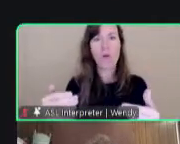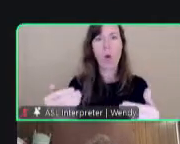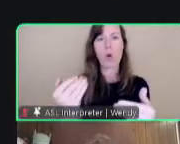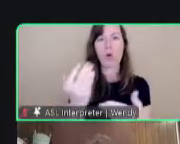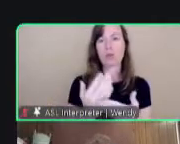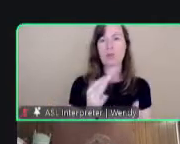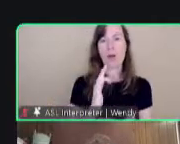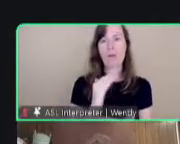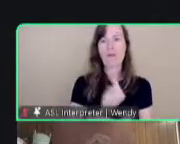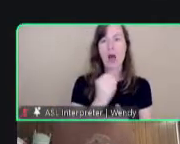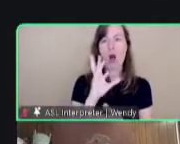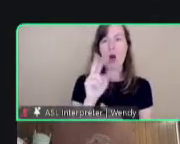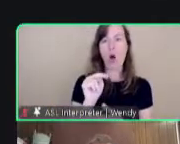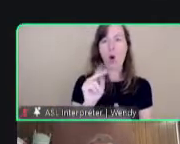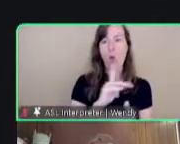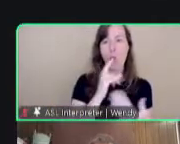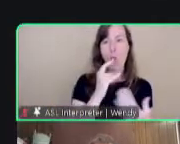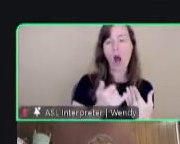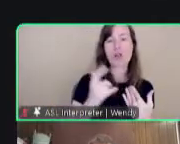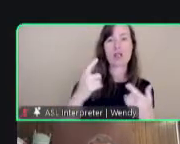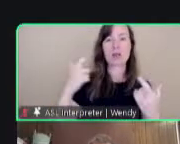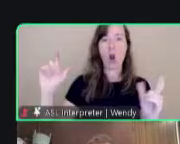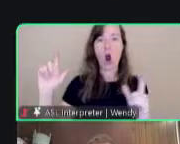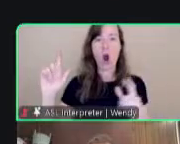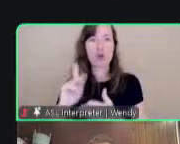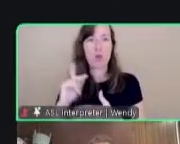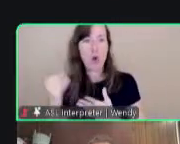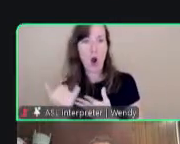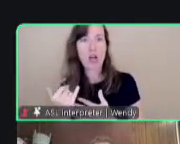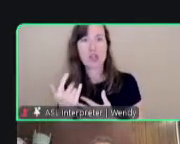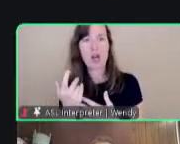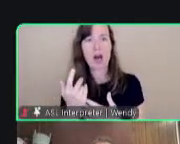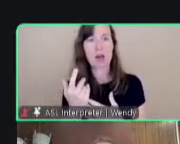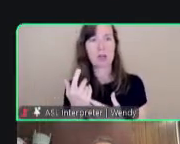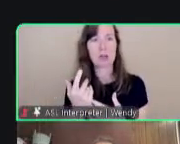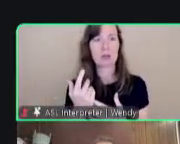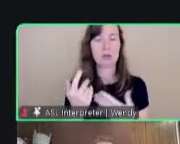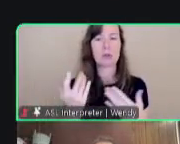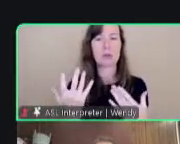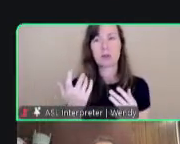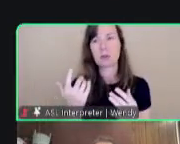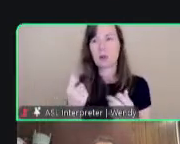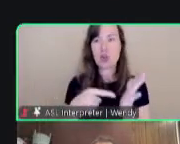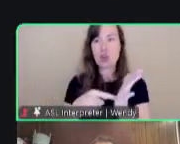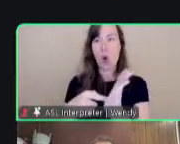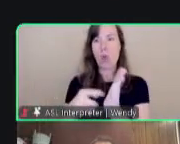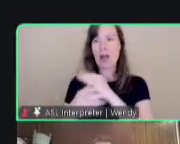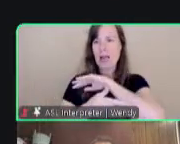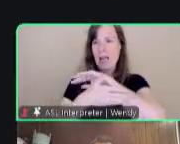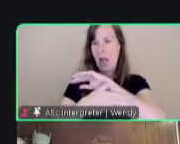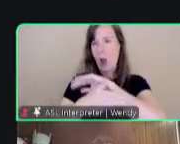with larger projects, or potentially pointing the county to where they need to improve their own storm